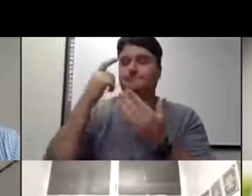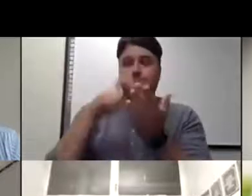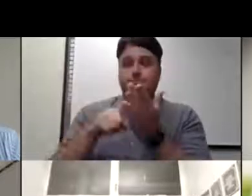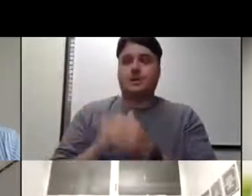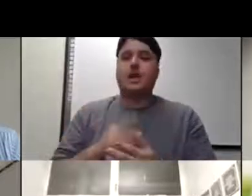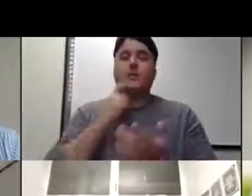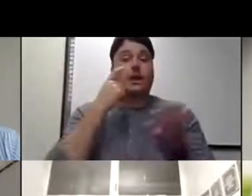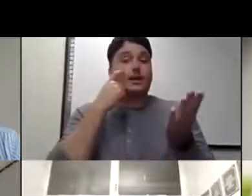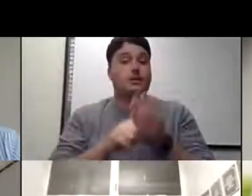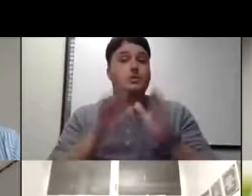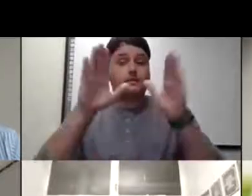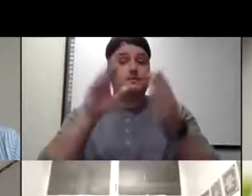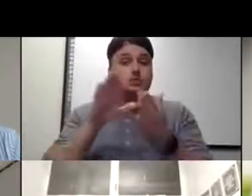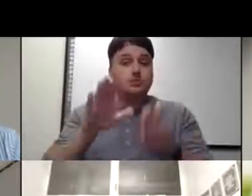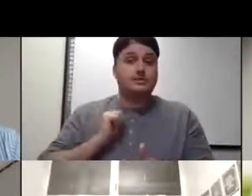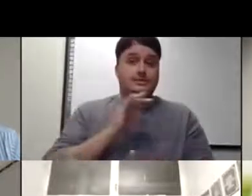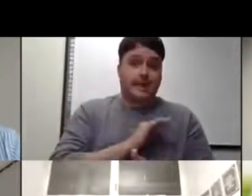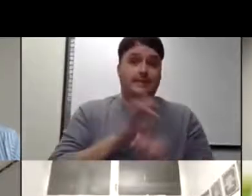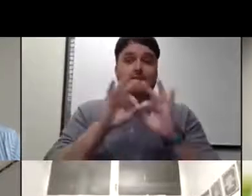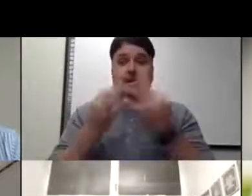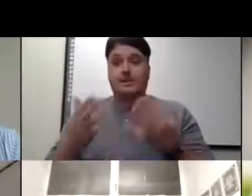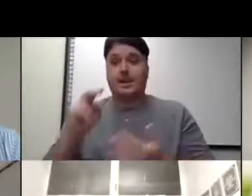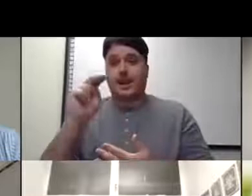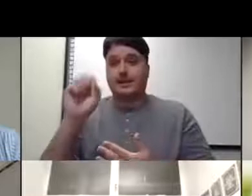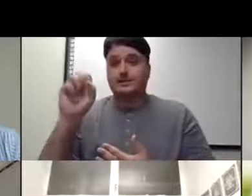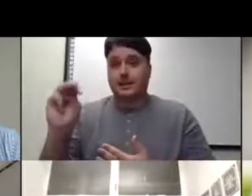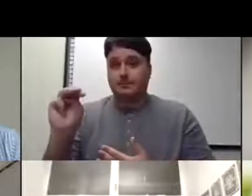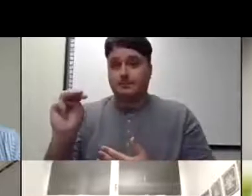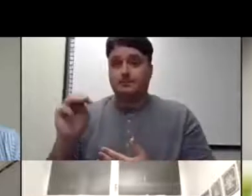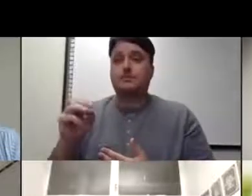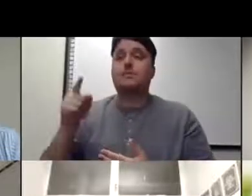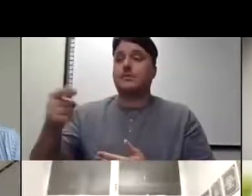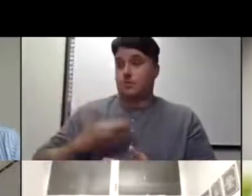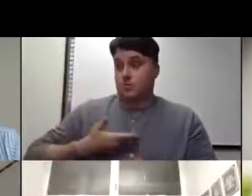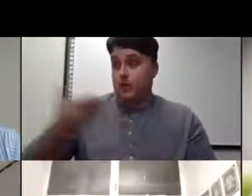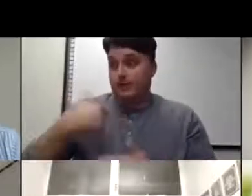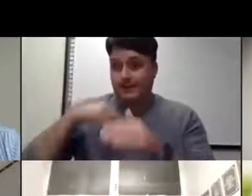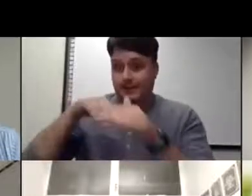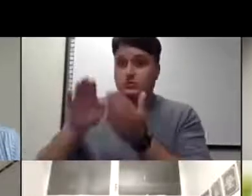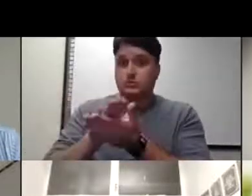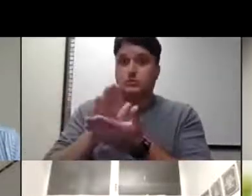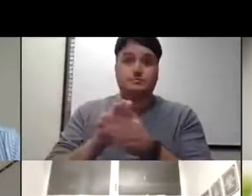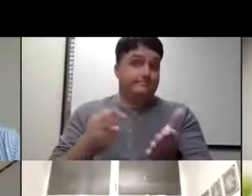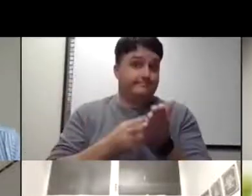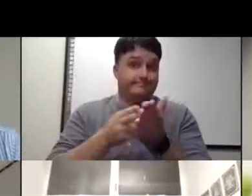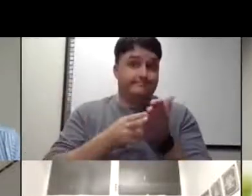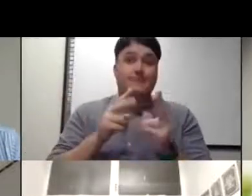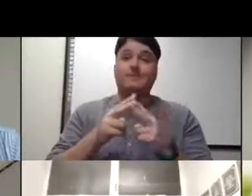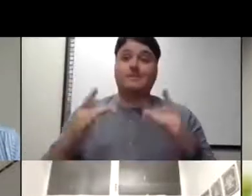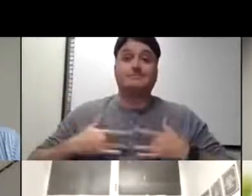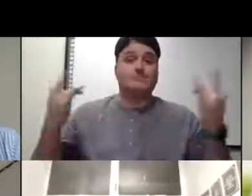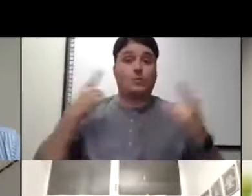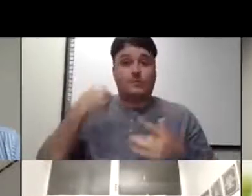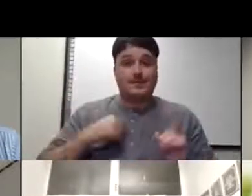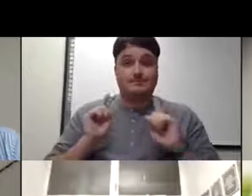wonderful students, staff, and families at NSM. They have welcomed me to the school and I have to say it is truly a joy for me to come to